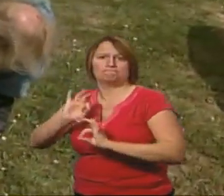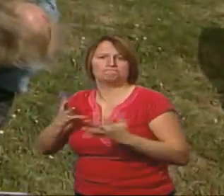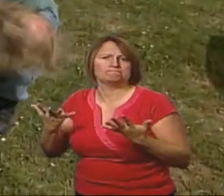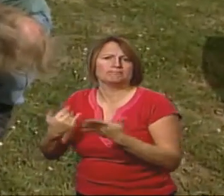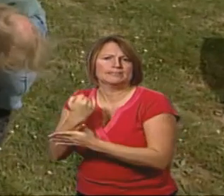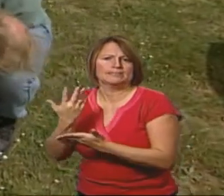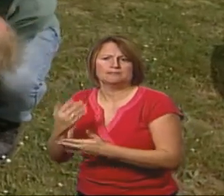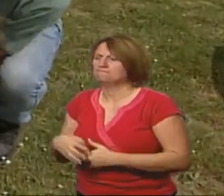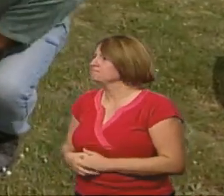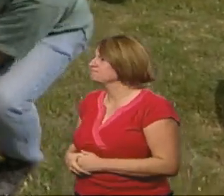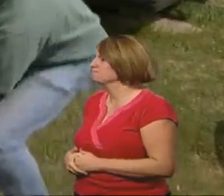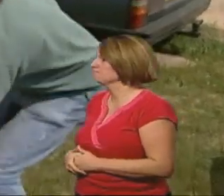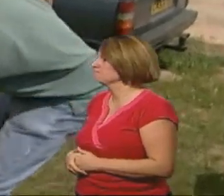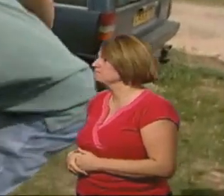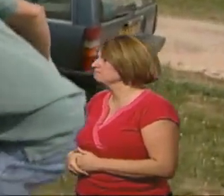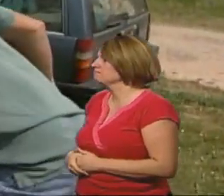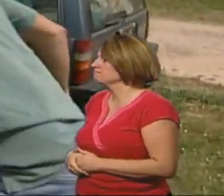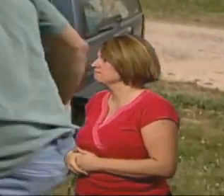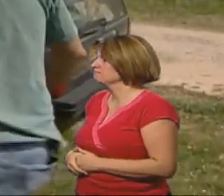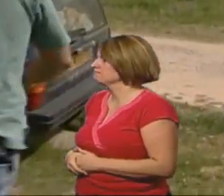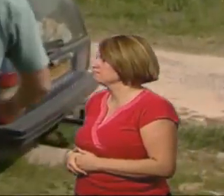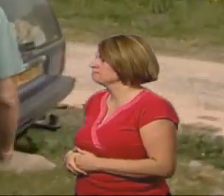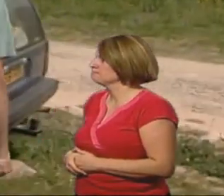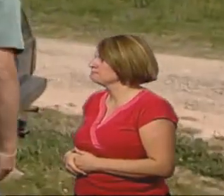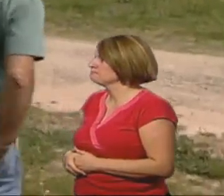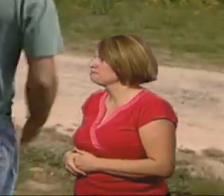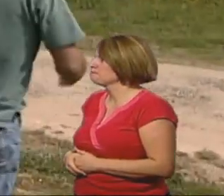Go, Malky. Okay.